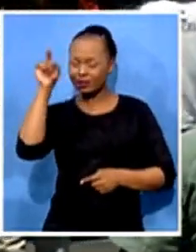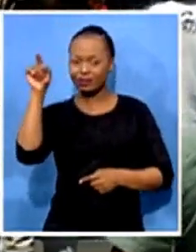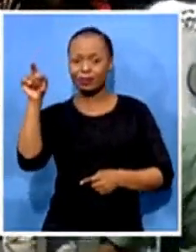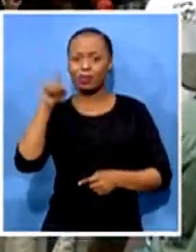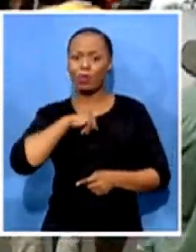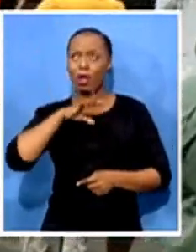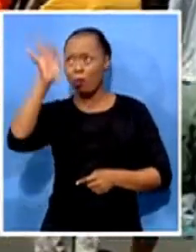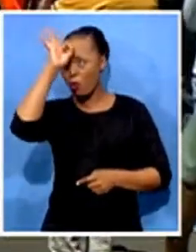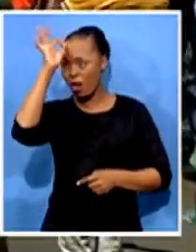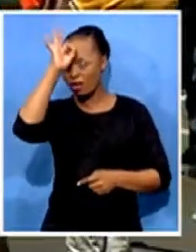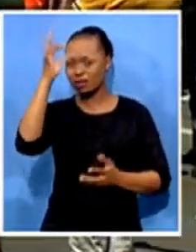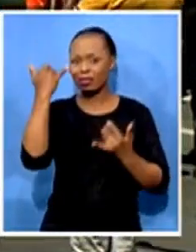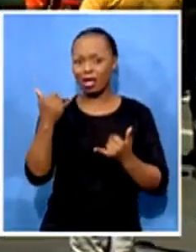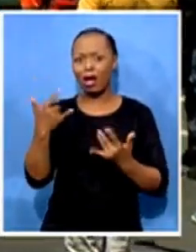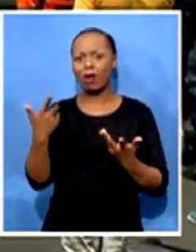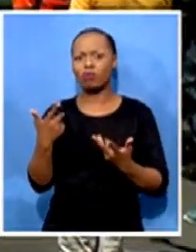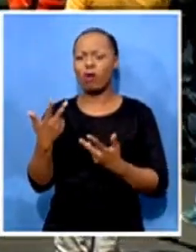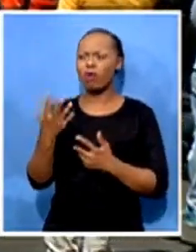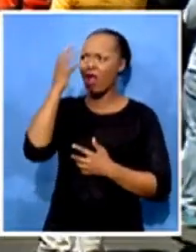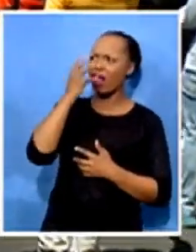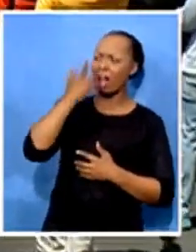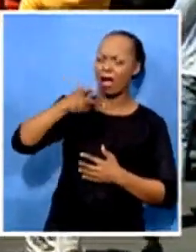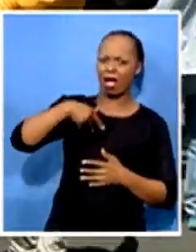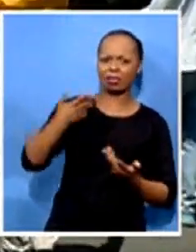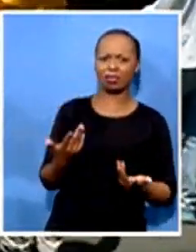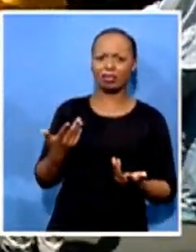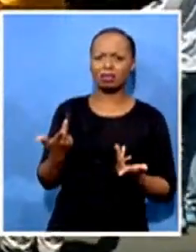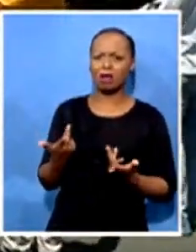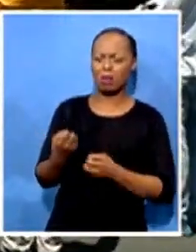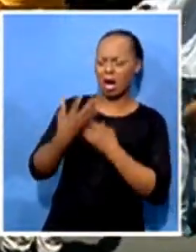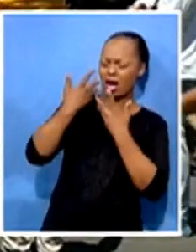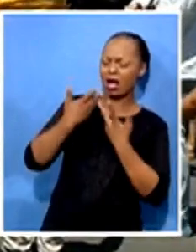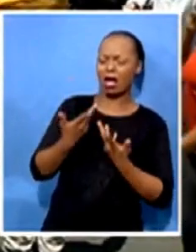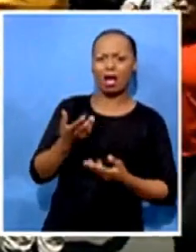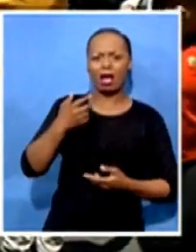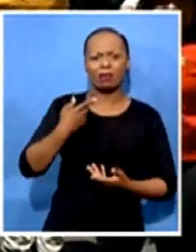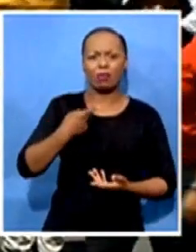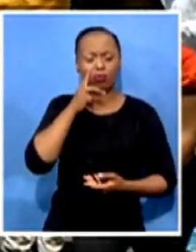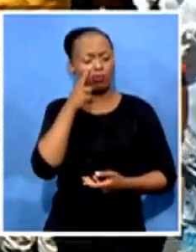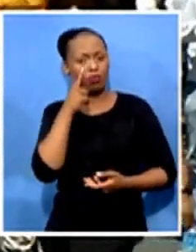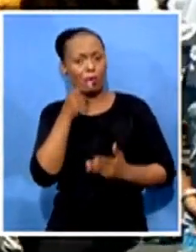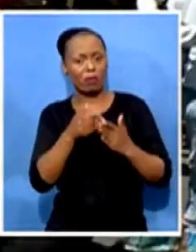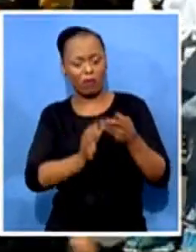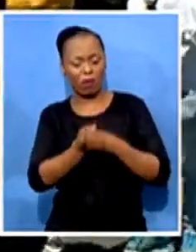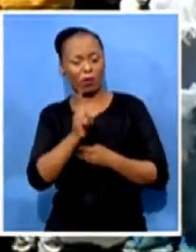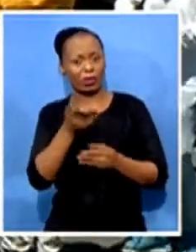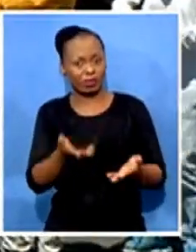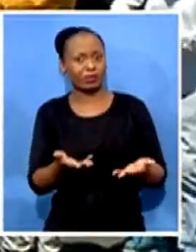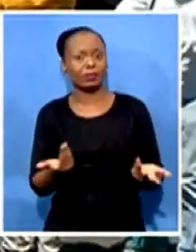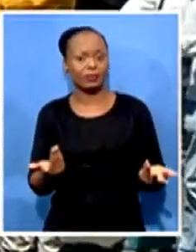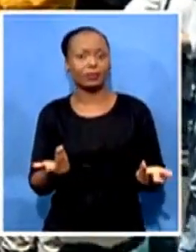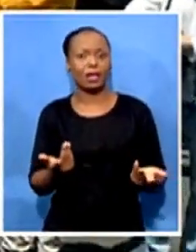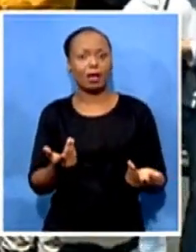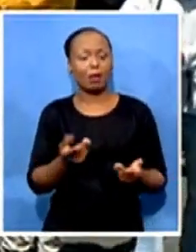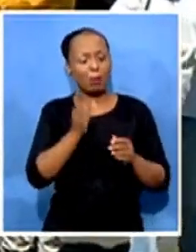them, saying that they've come here peacefully. And of course, we saw that scuffle just now with members of the media, police, as well as the EFF members as